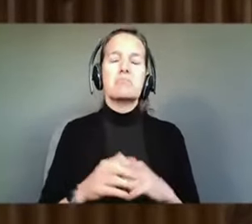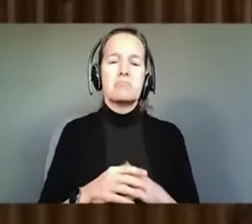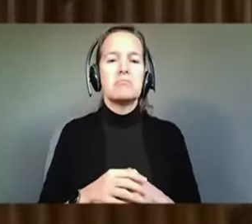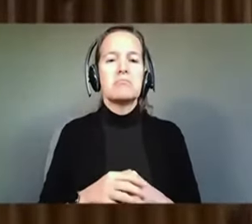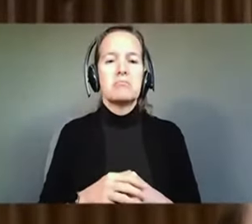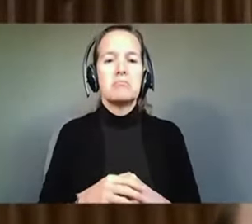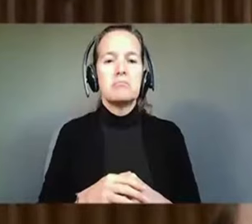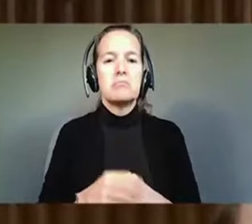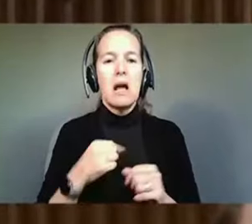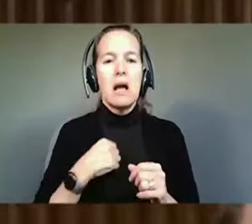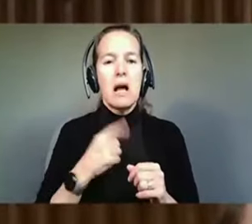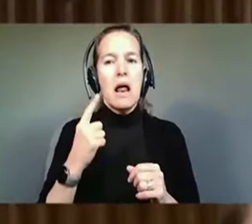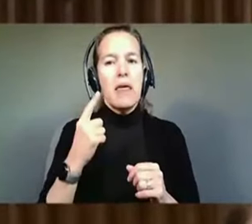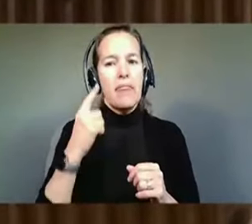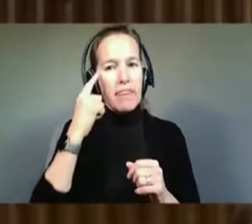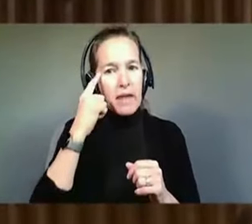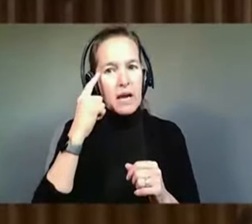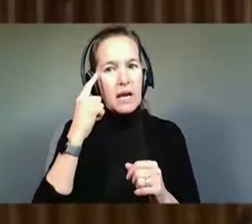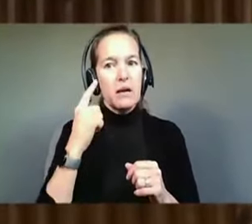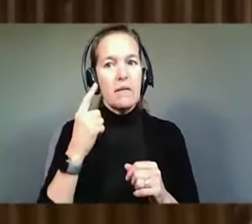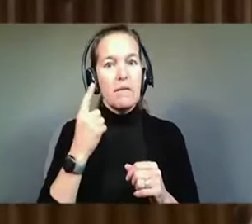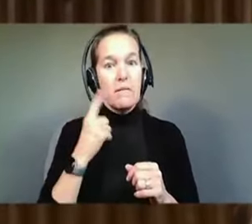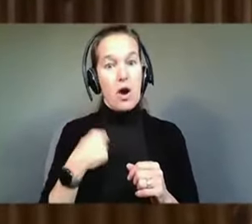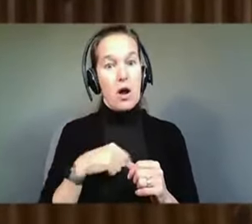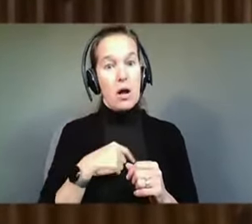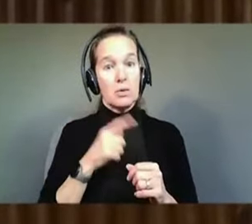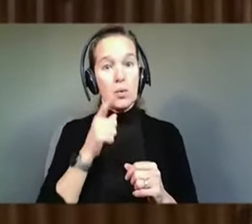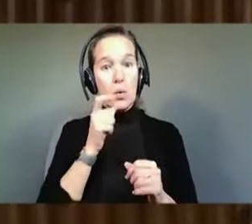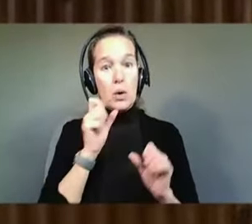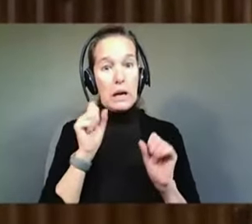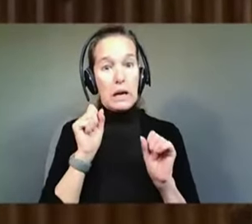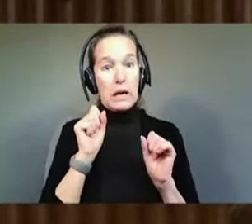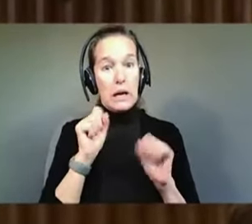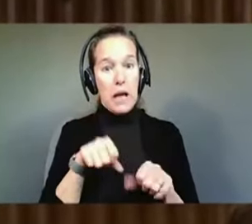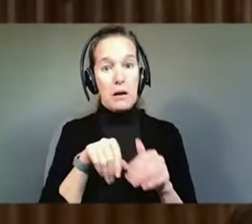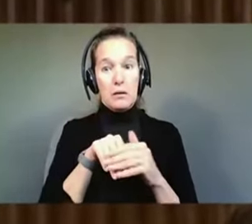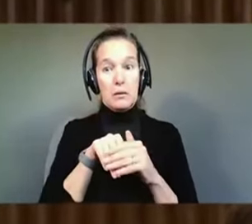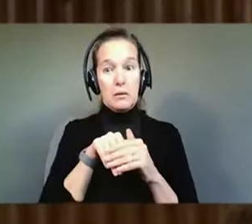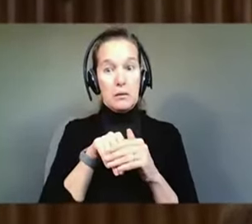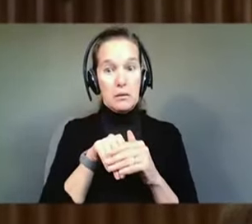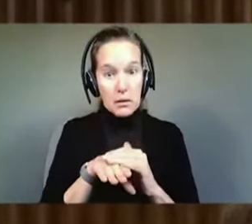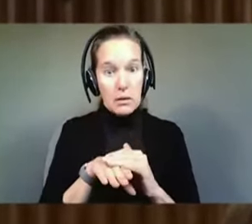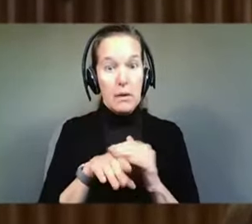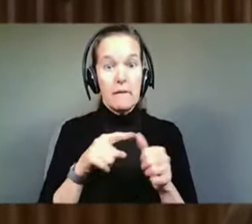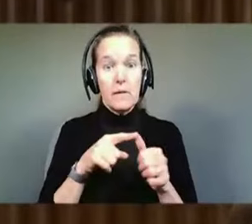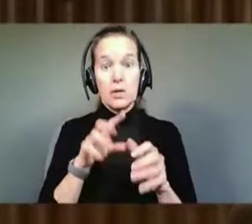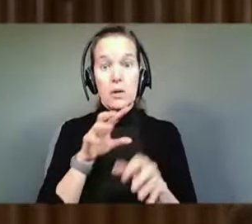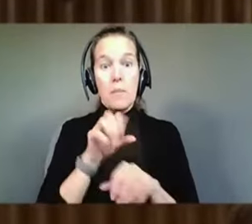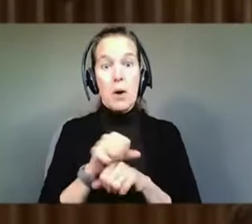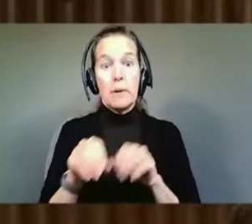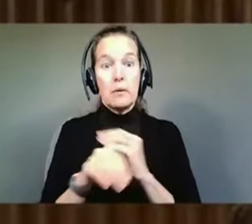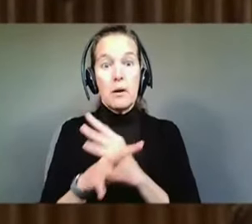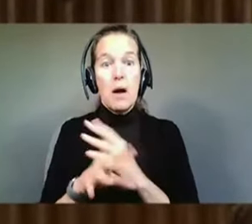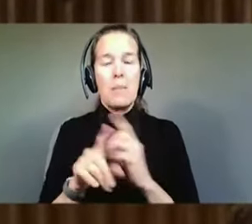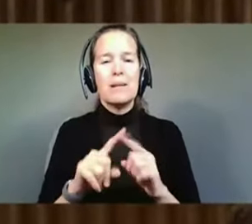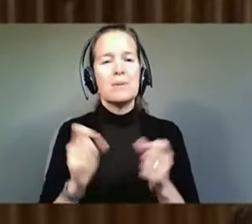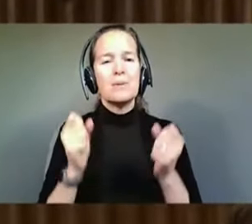for those of us who can get in that first appointment via telemedicine, it's great, but so many are in boutique